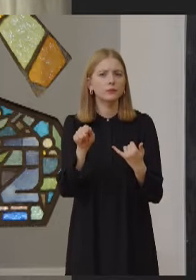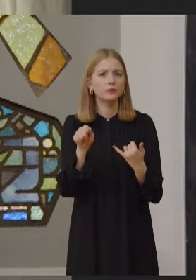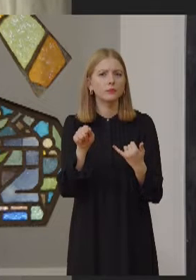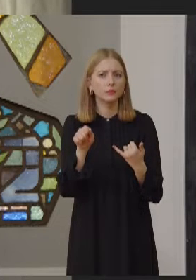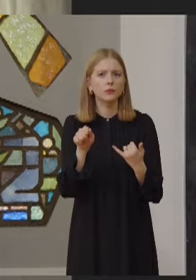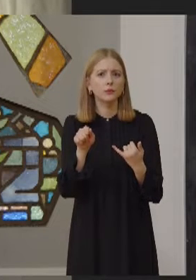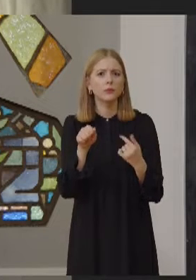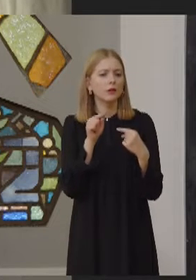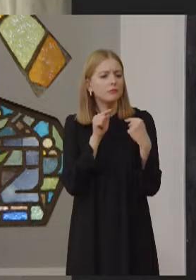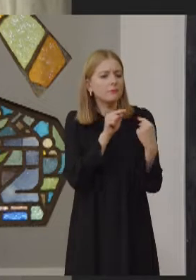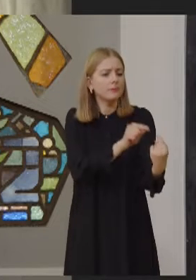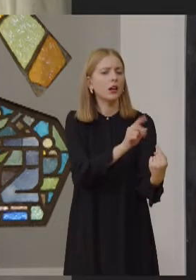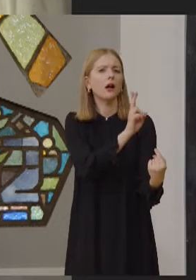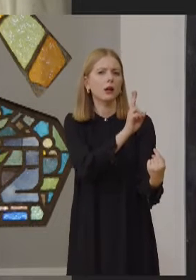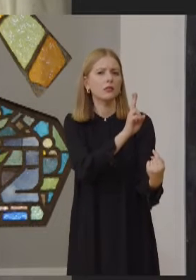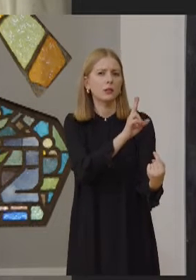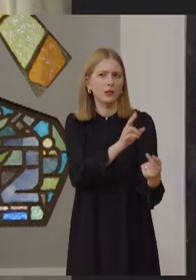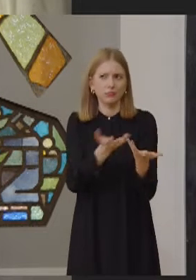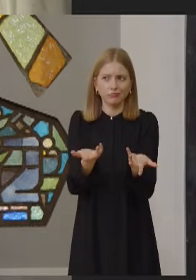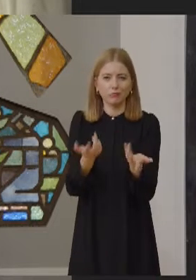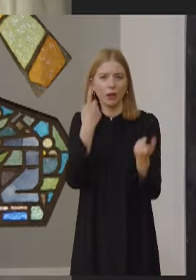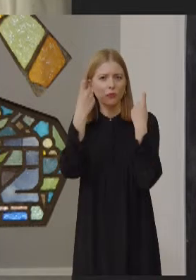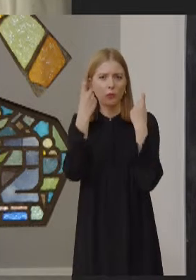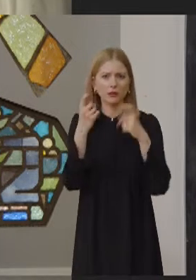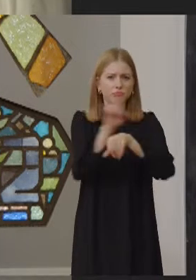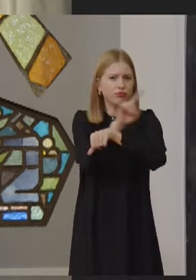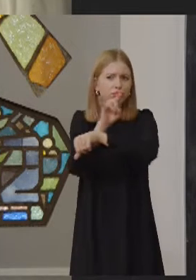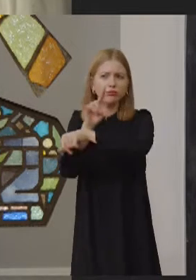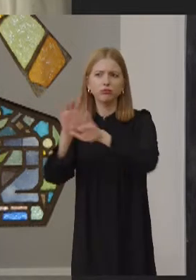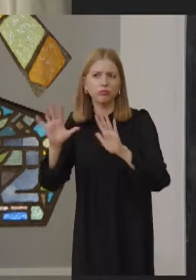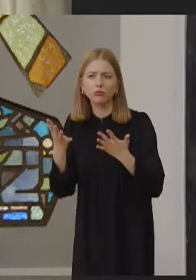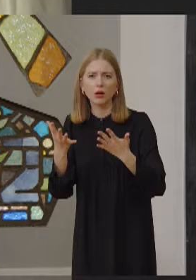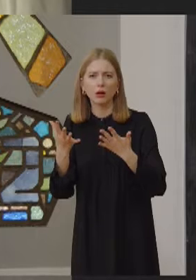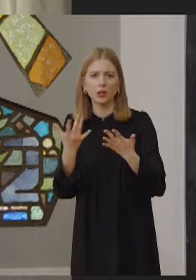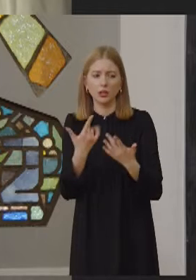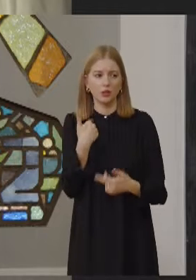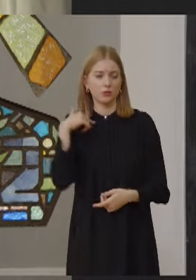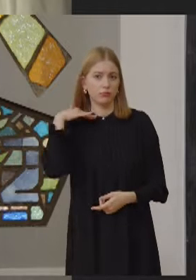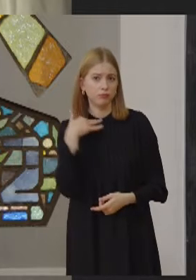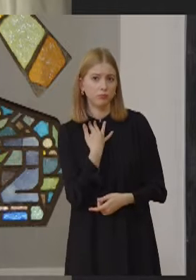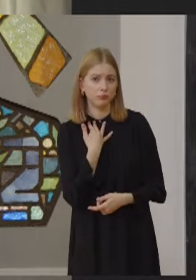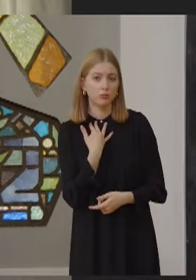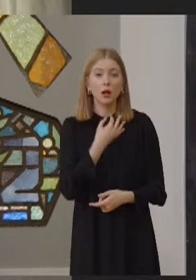the very reasons of domestic violence and violence against women.